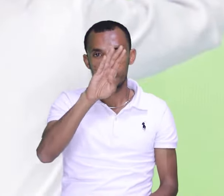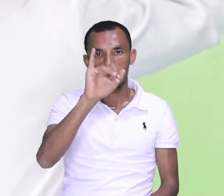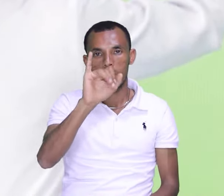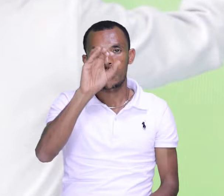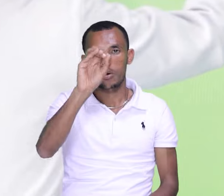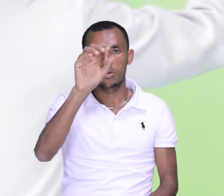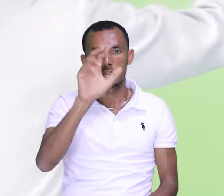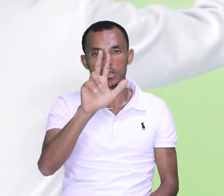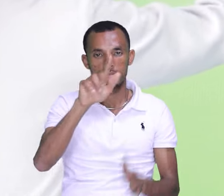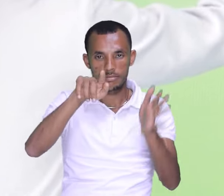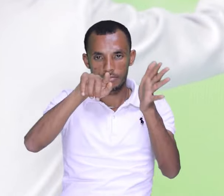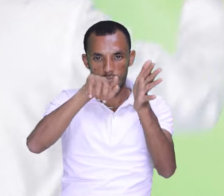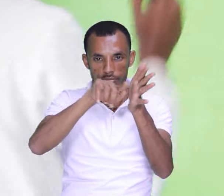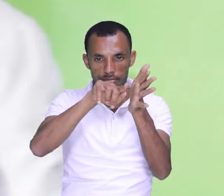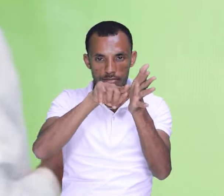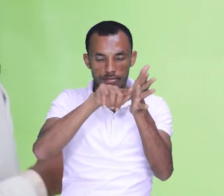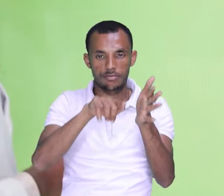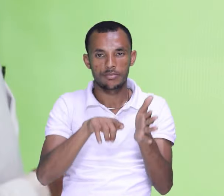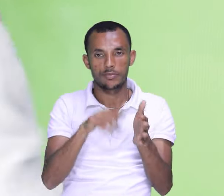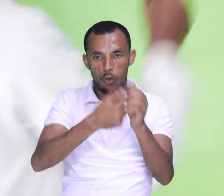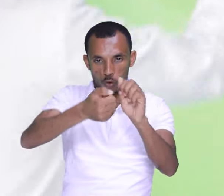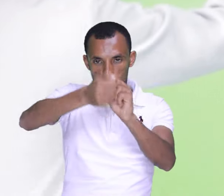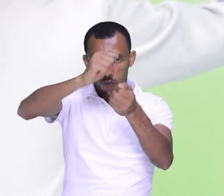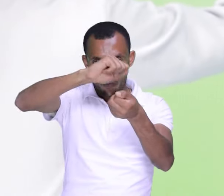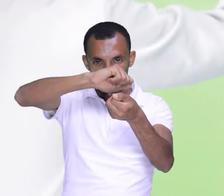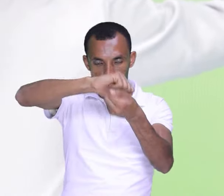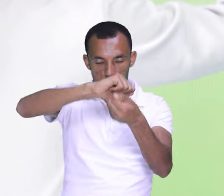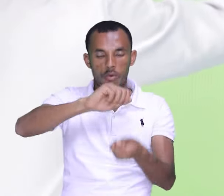BiO3 minus converted into